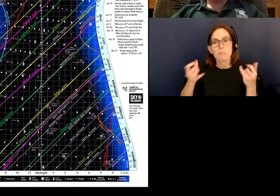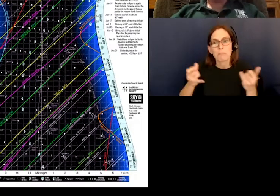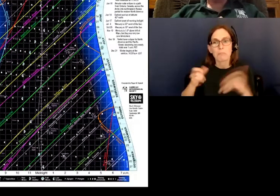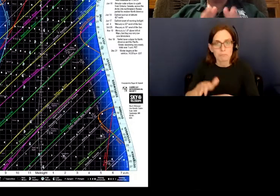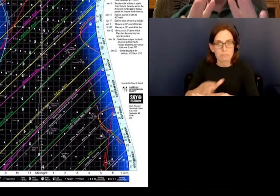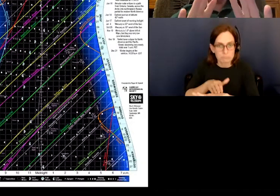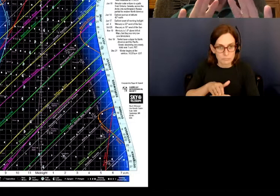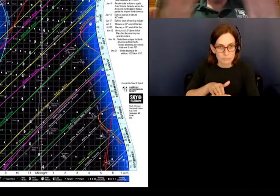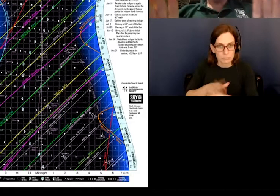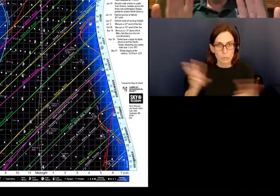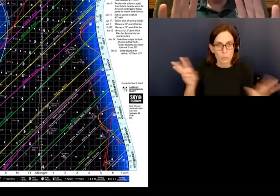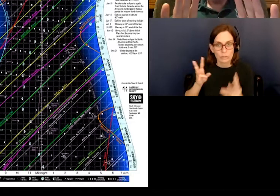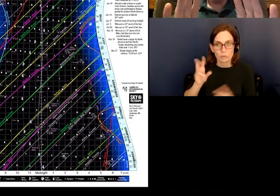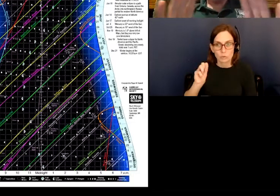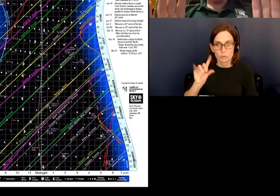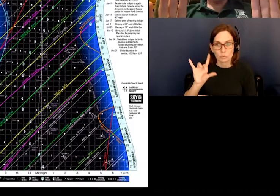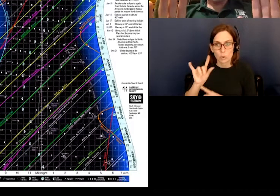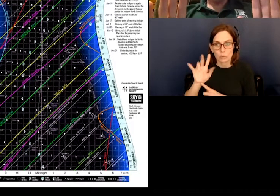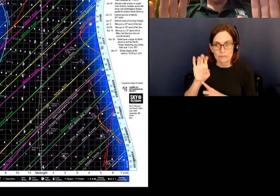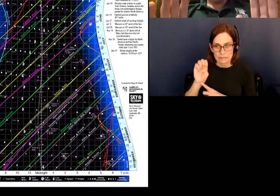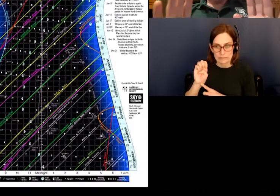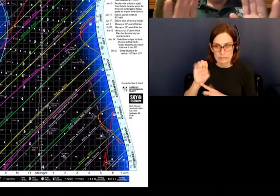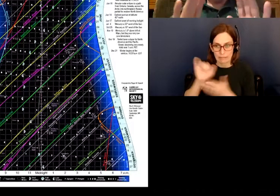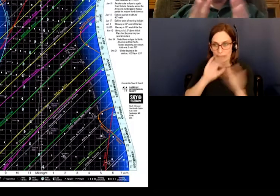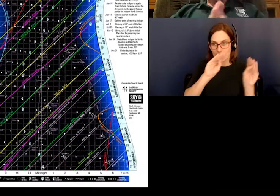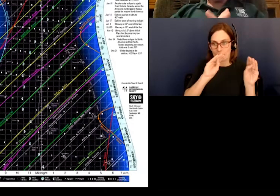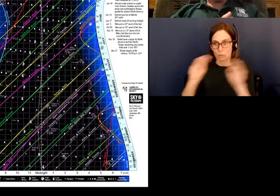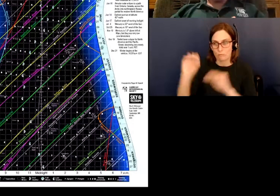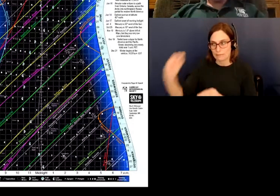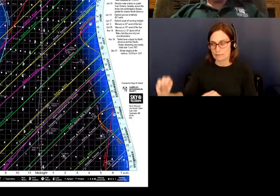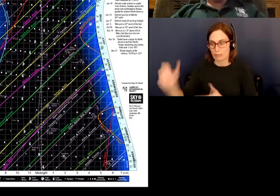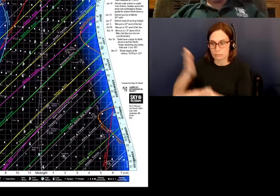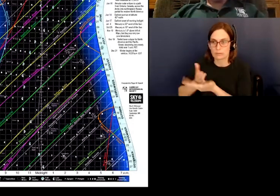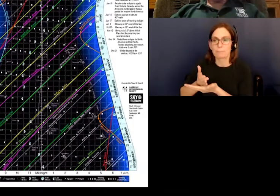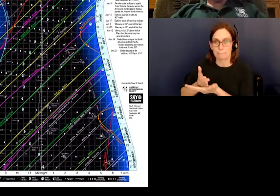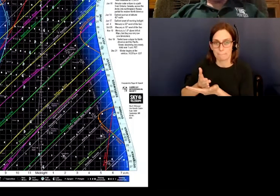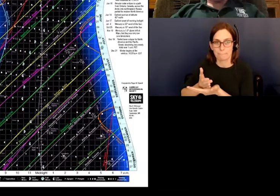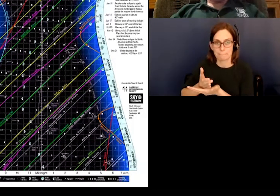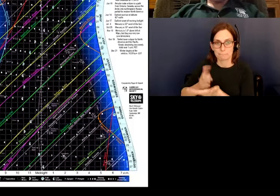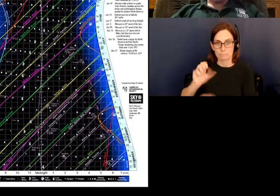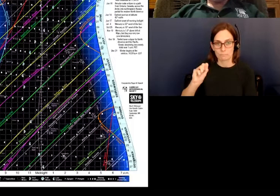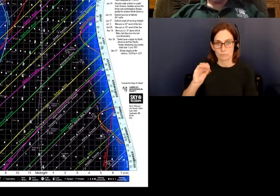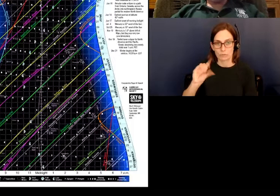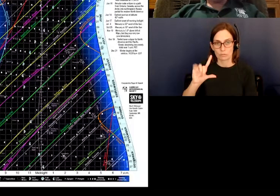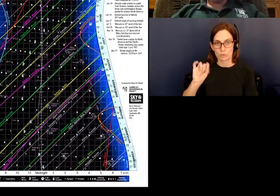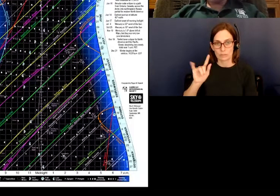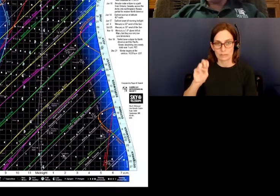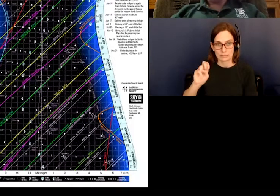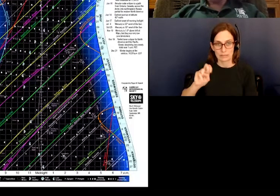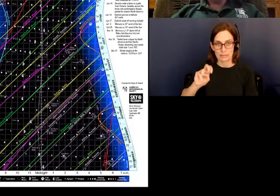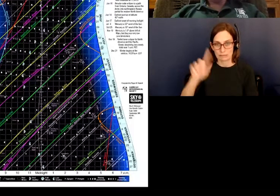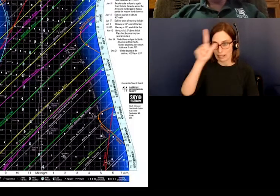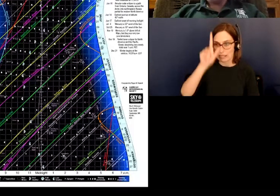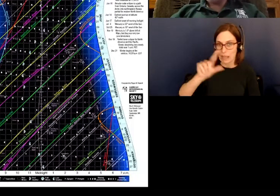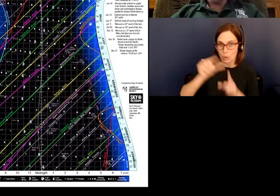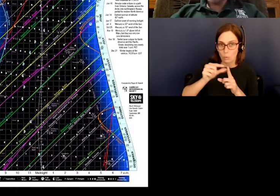winter solstice, that movement all stops. The solstice is Latin for sol and